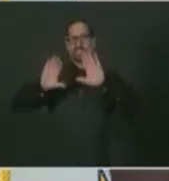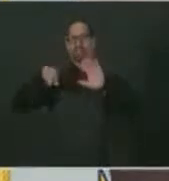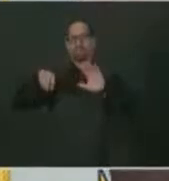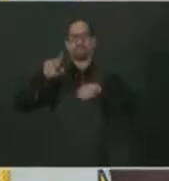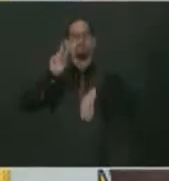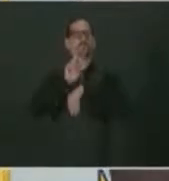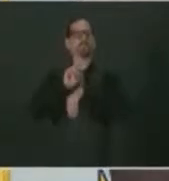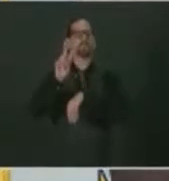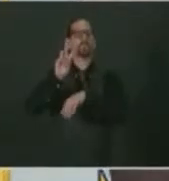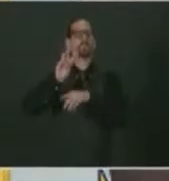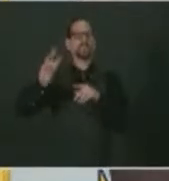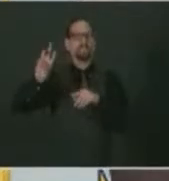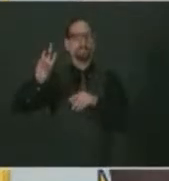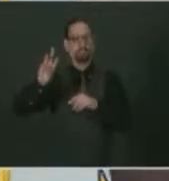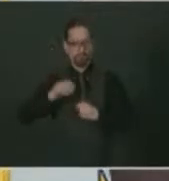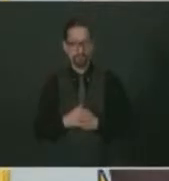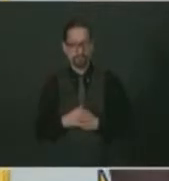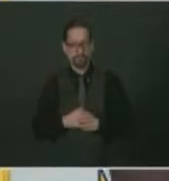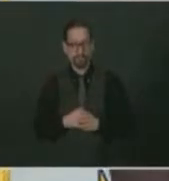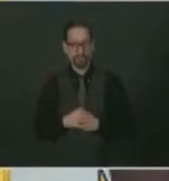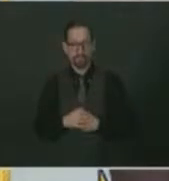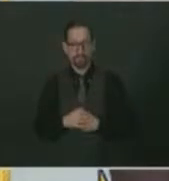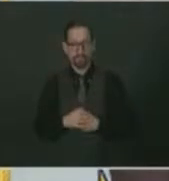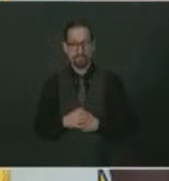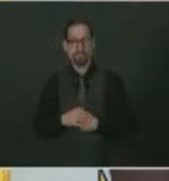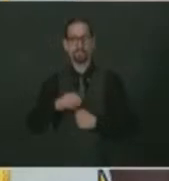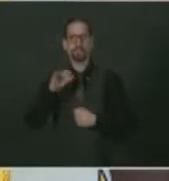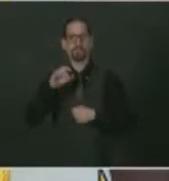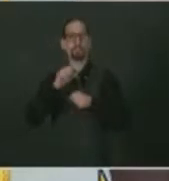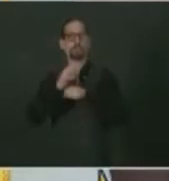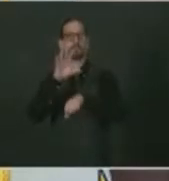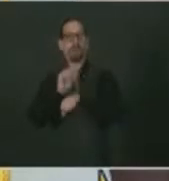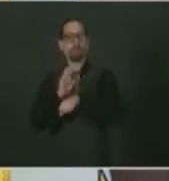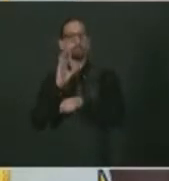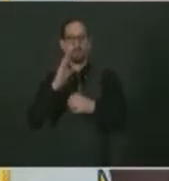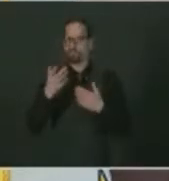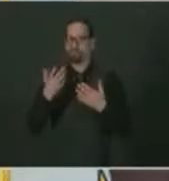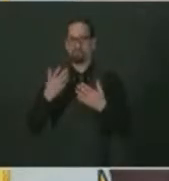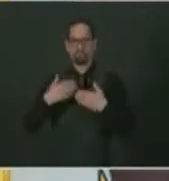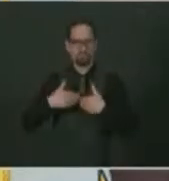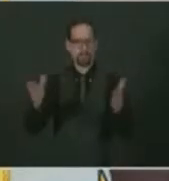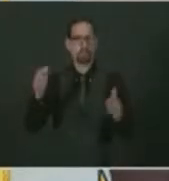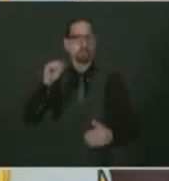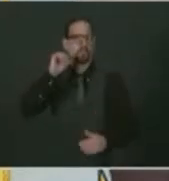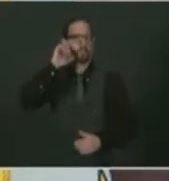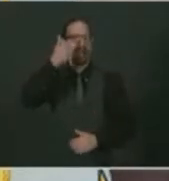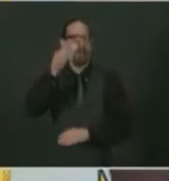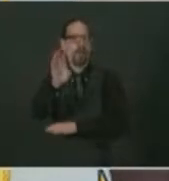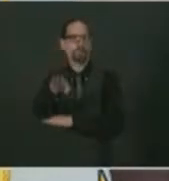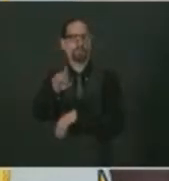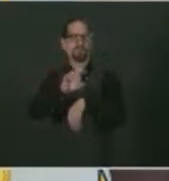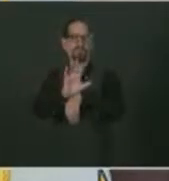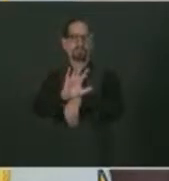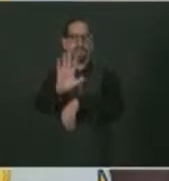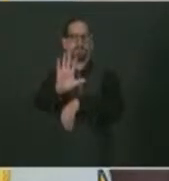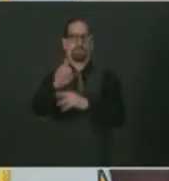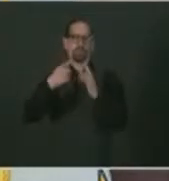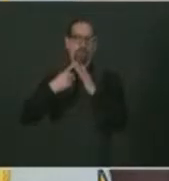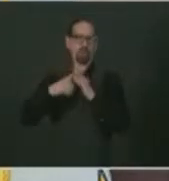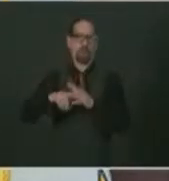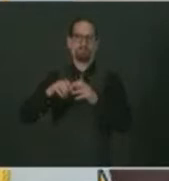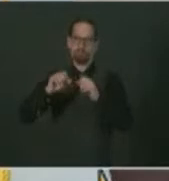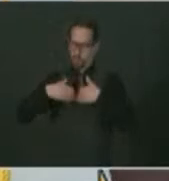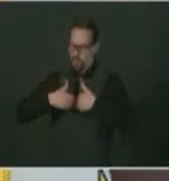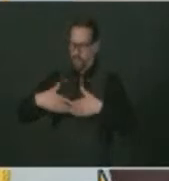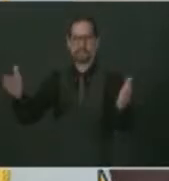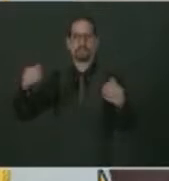well. Appointments for these sites will be posted tomorrow afternoon at our normal 5 p.m. time, and there'll be about 400